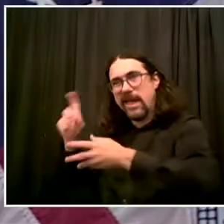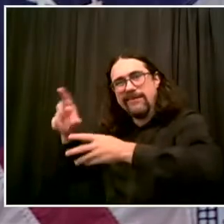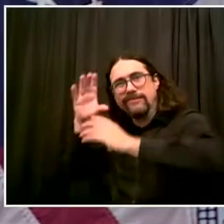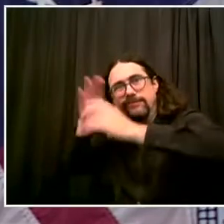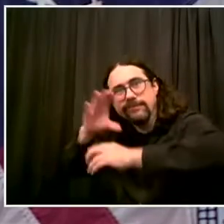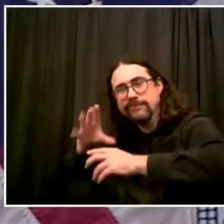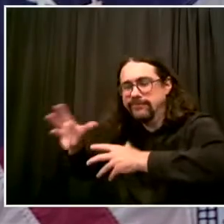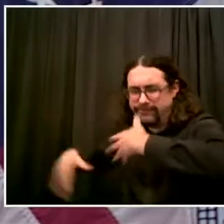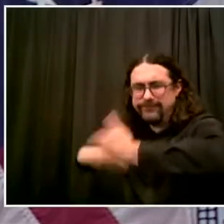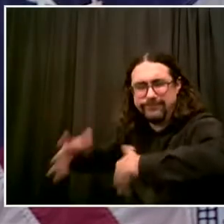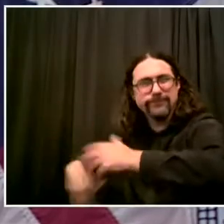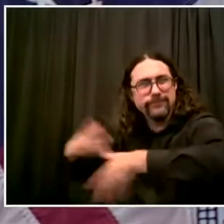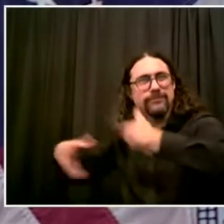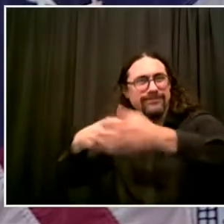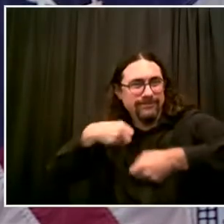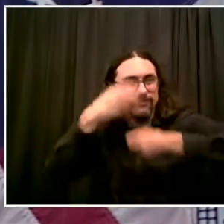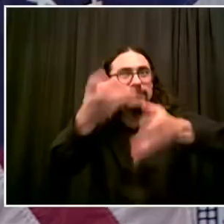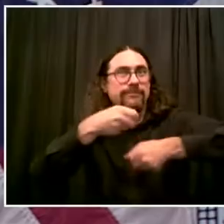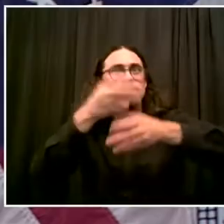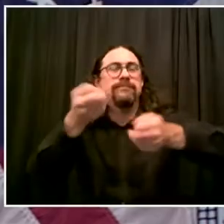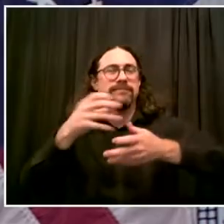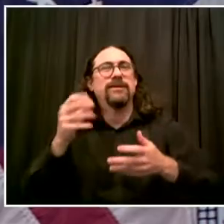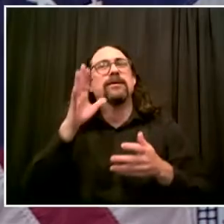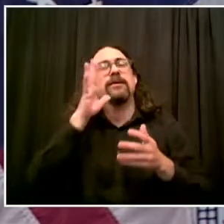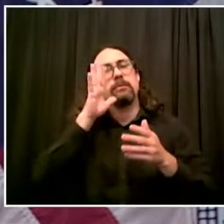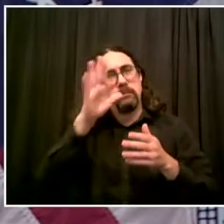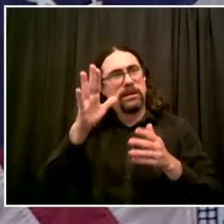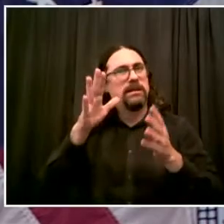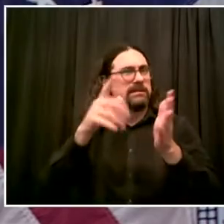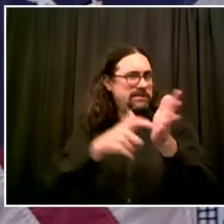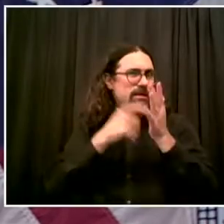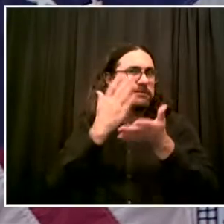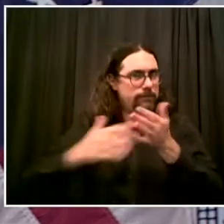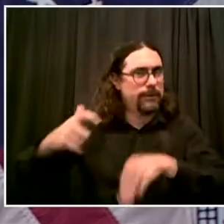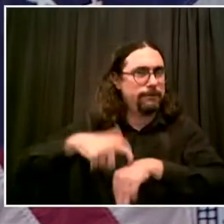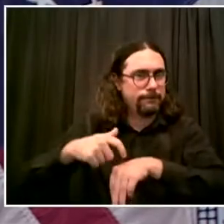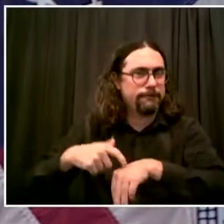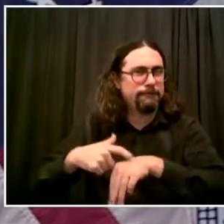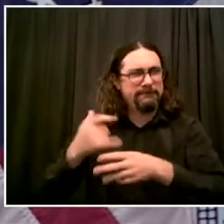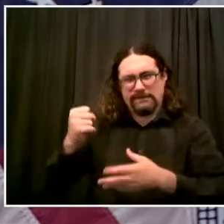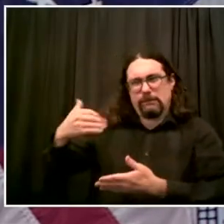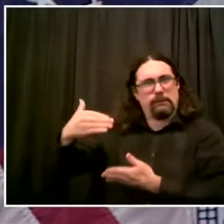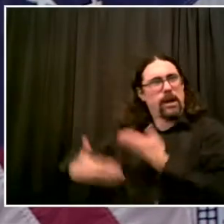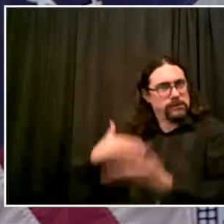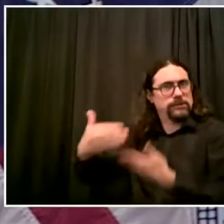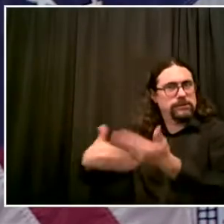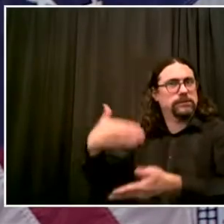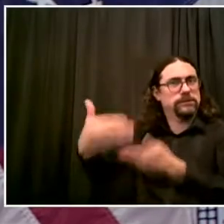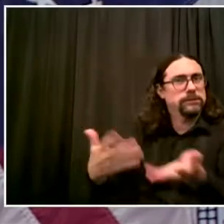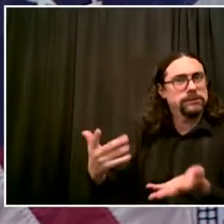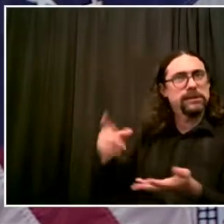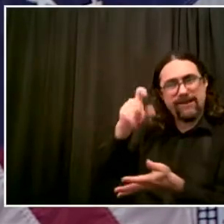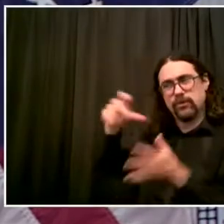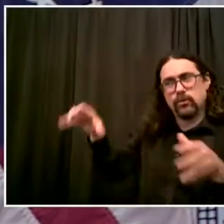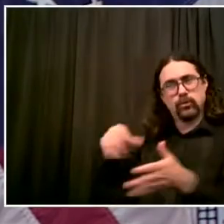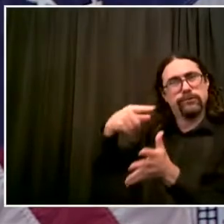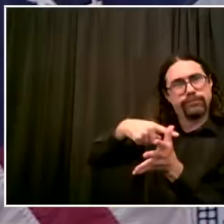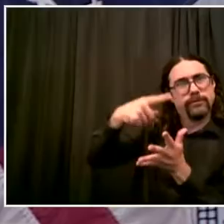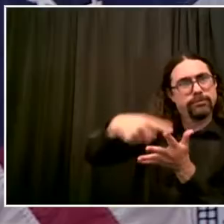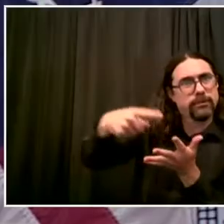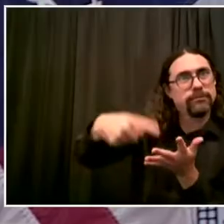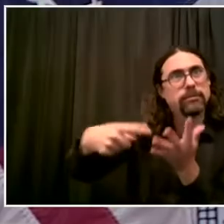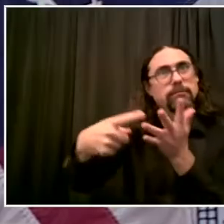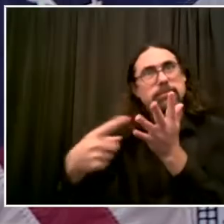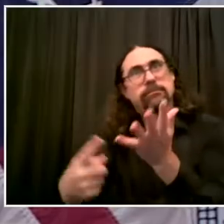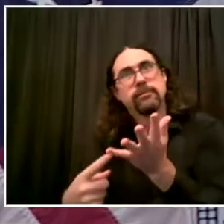going to happen this year. I don't understand why you got that response. We'll follow up on that. It doesn't make sense to me because we want all this